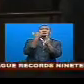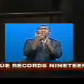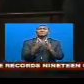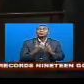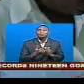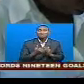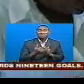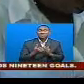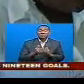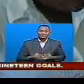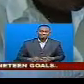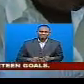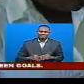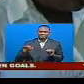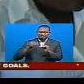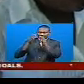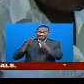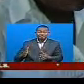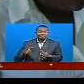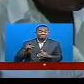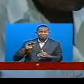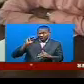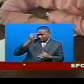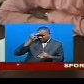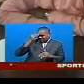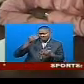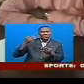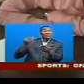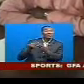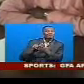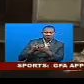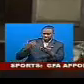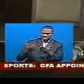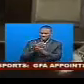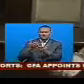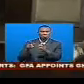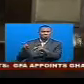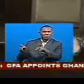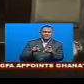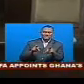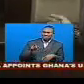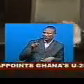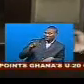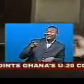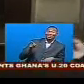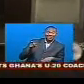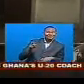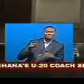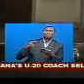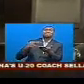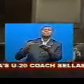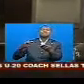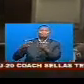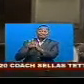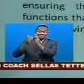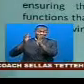budgeting processes? An official of the Ministry of Finance and Economic Planning, Mrs. Evelyn Arthur, who was one of the resource